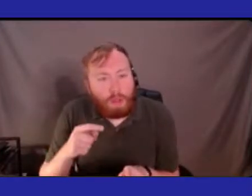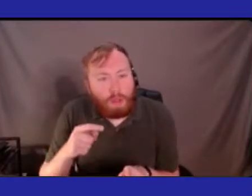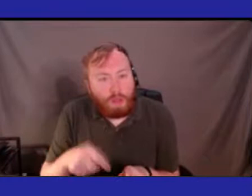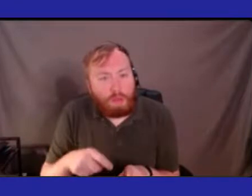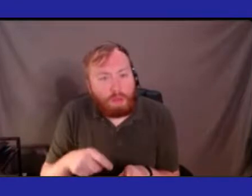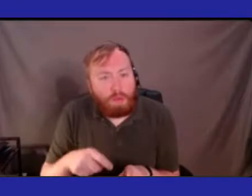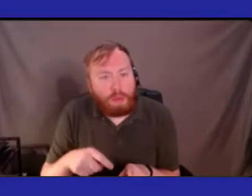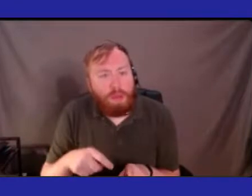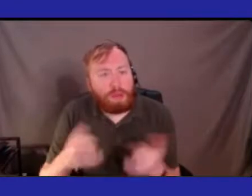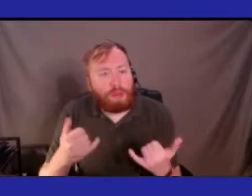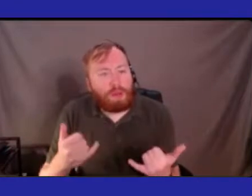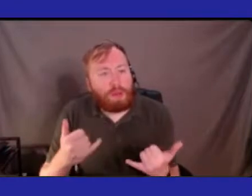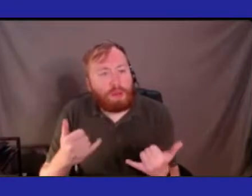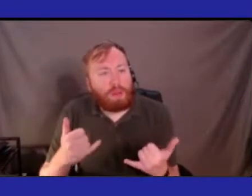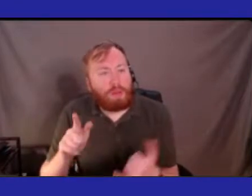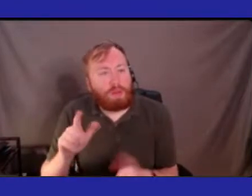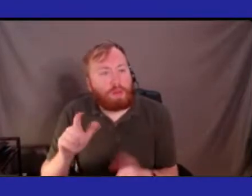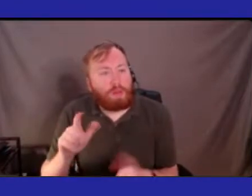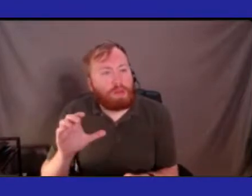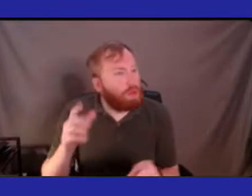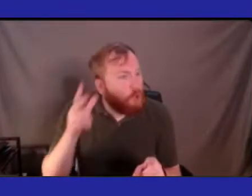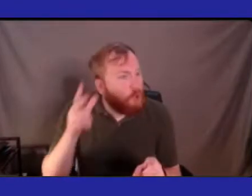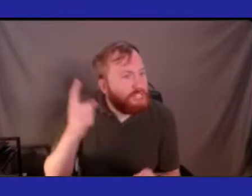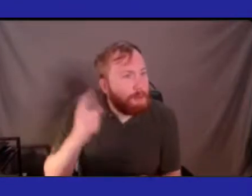century. Somebody coughing?